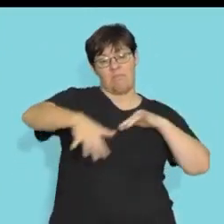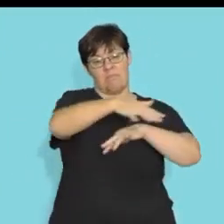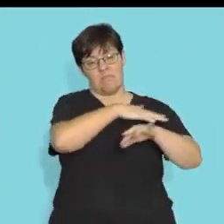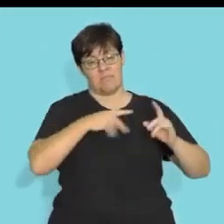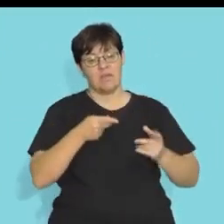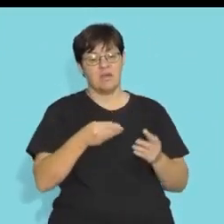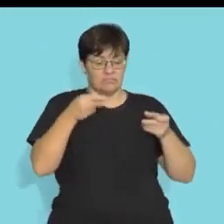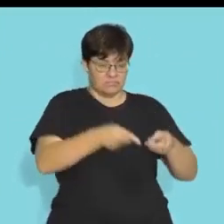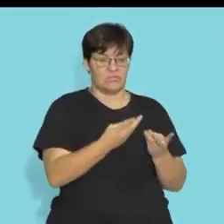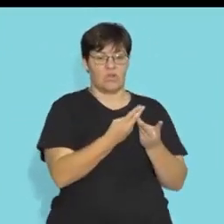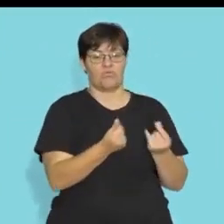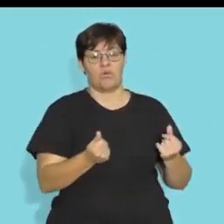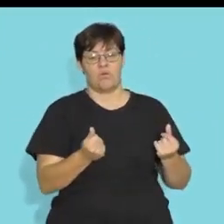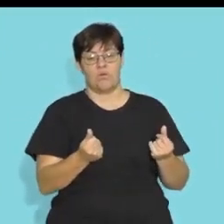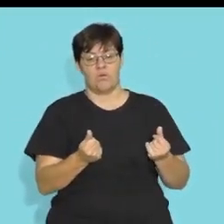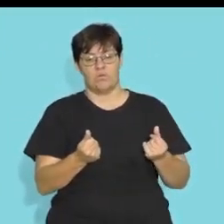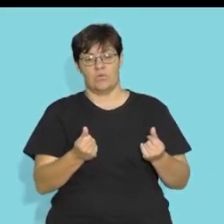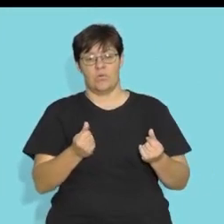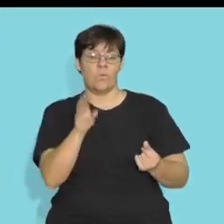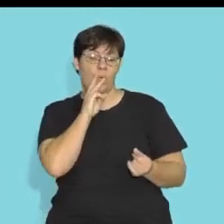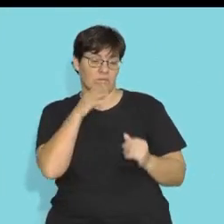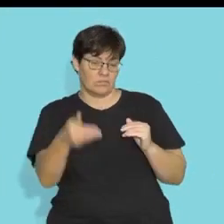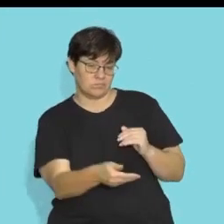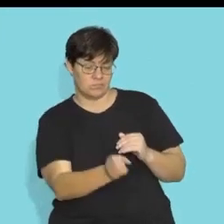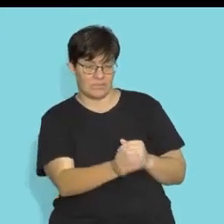the atmosphere into the groundwater.